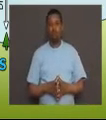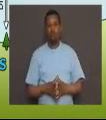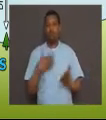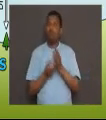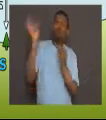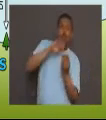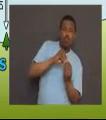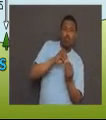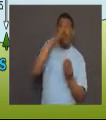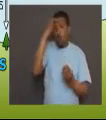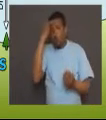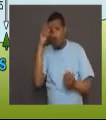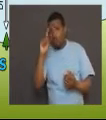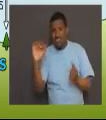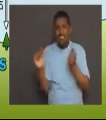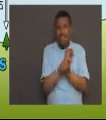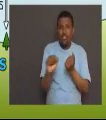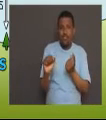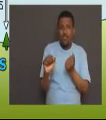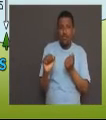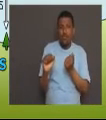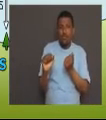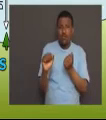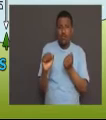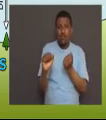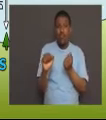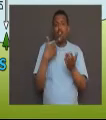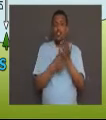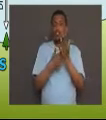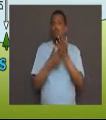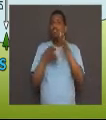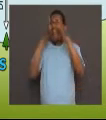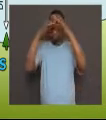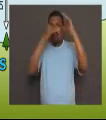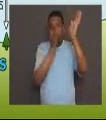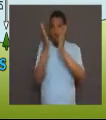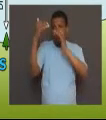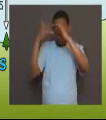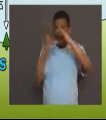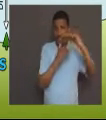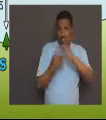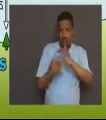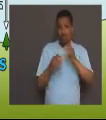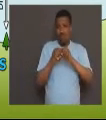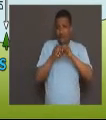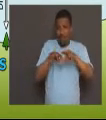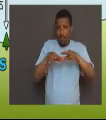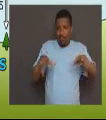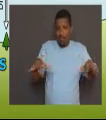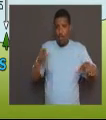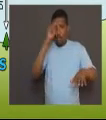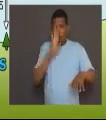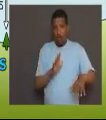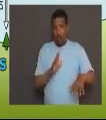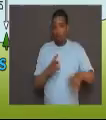It also causes damage to man-made structures and threatens